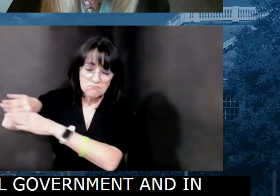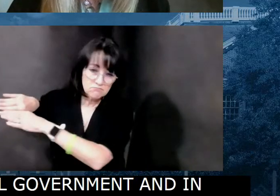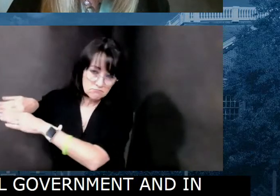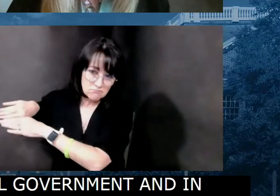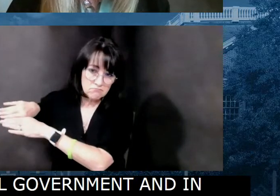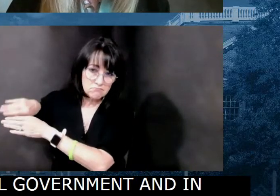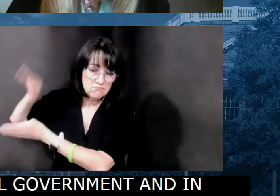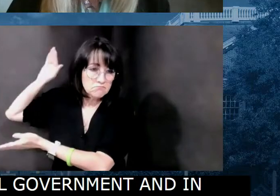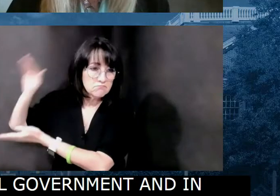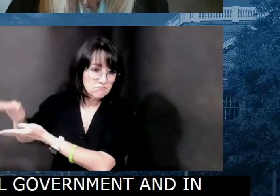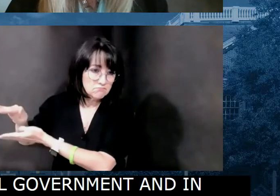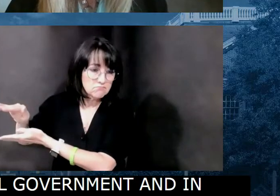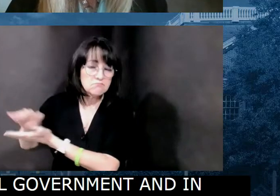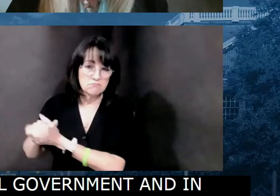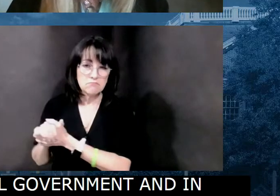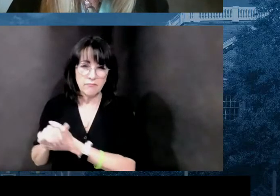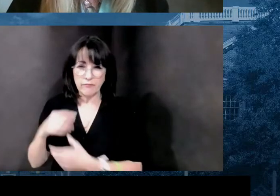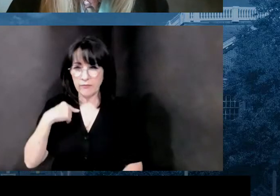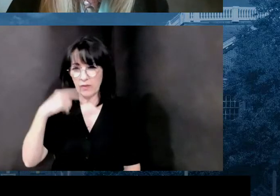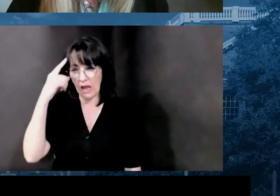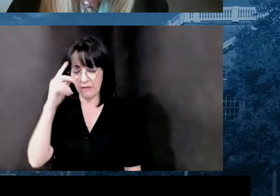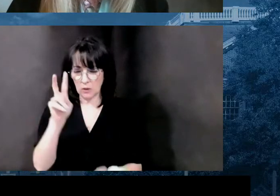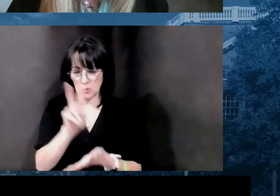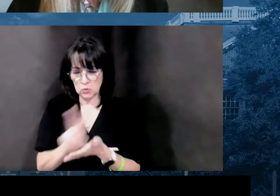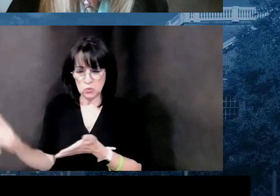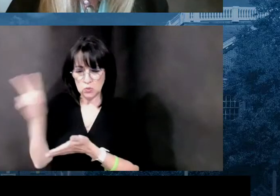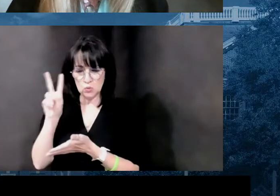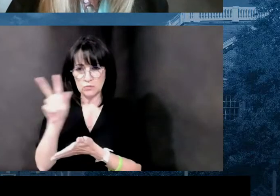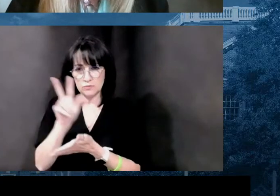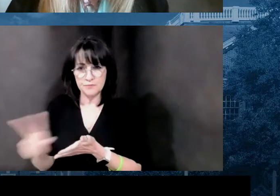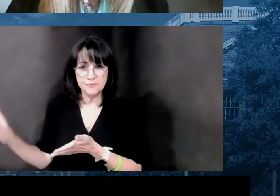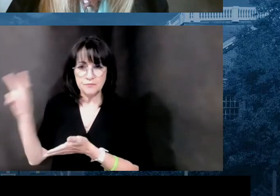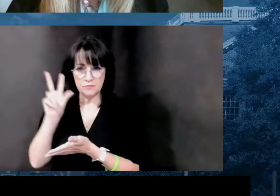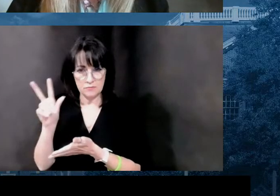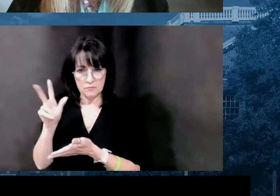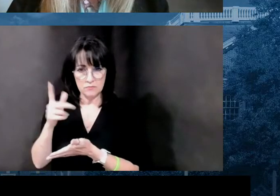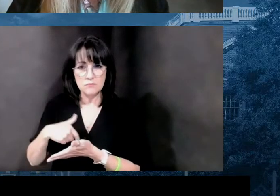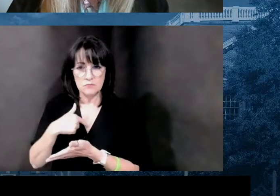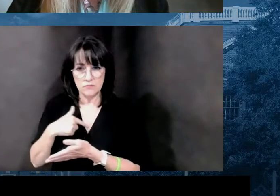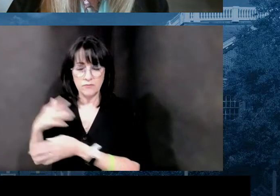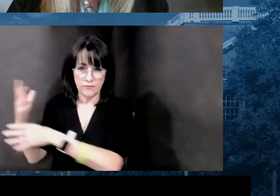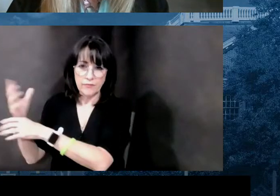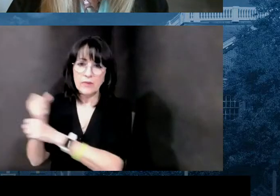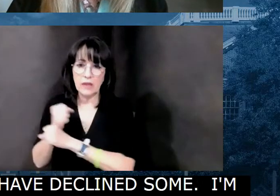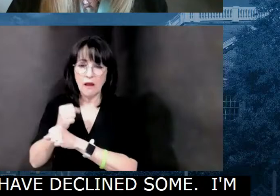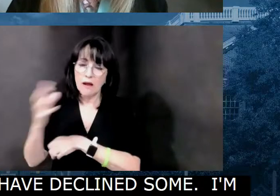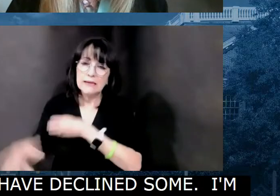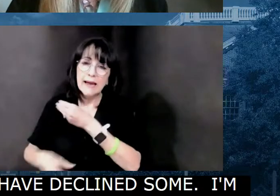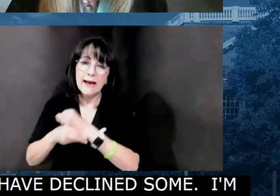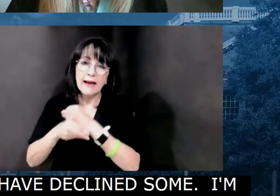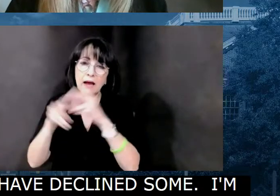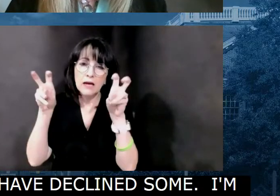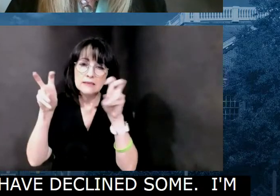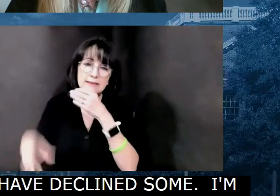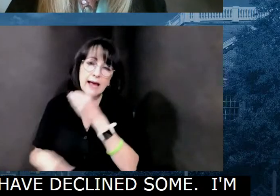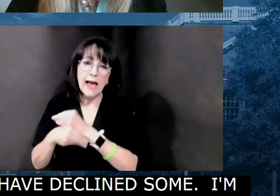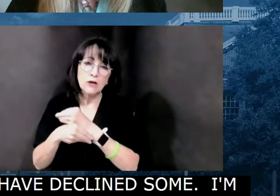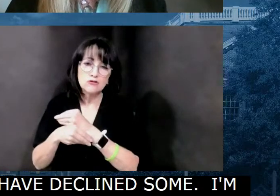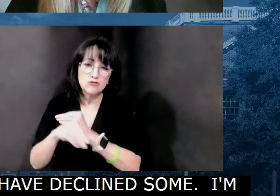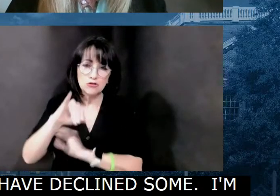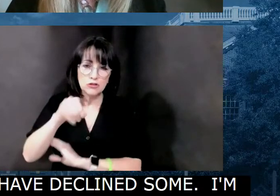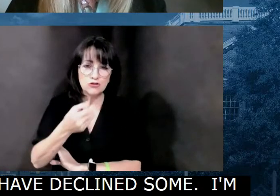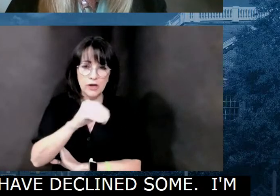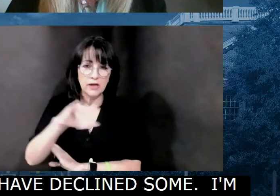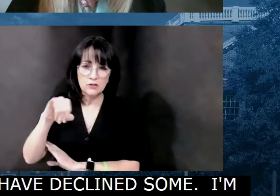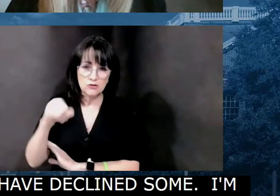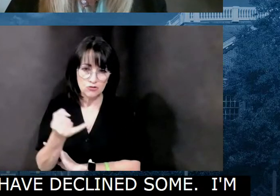me here, 2 or 3 weeks ago, a little bit, we did get some extra Johnson & Johnson vaccine that was